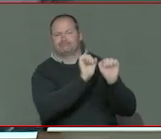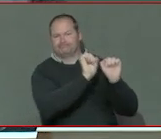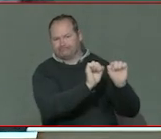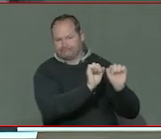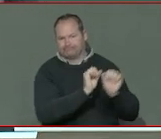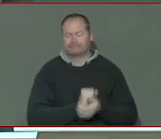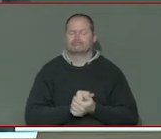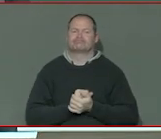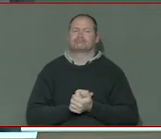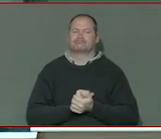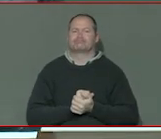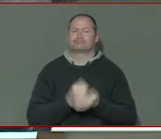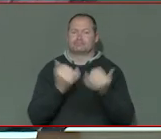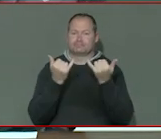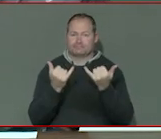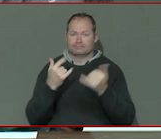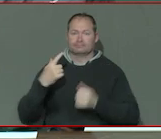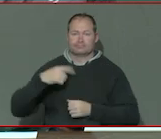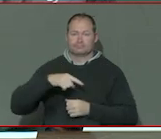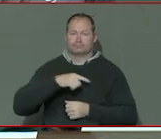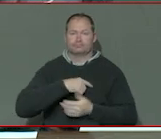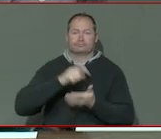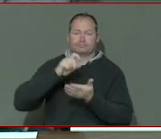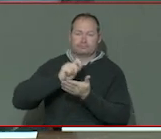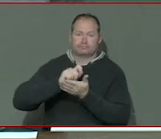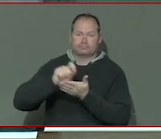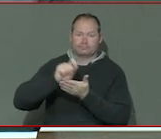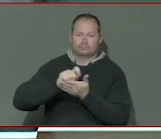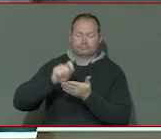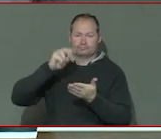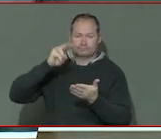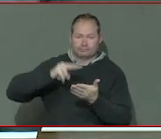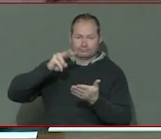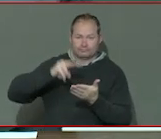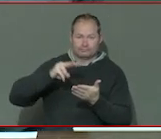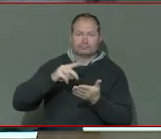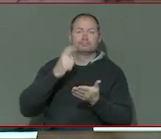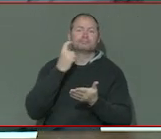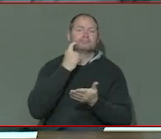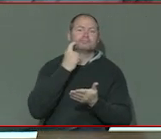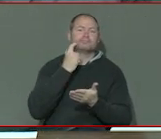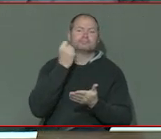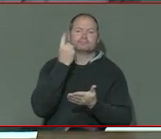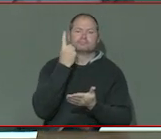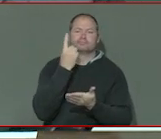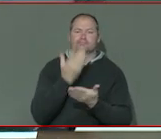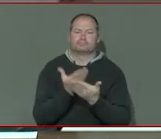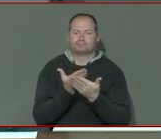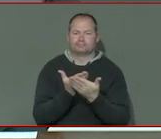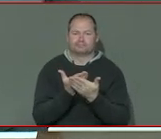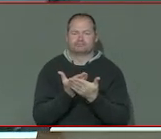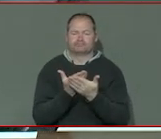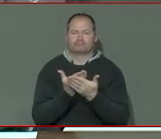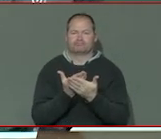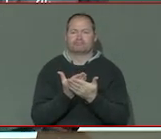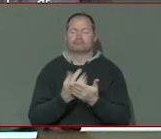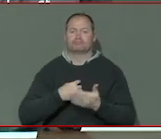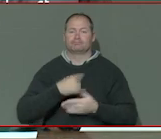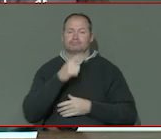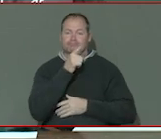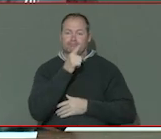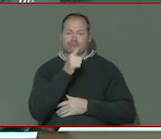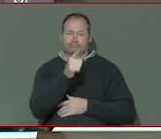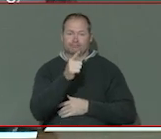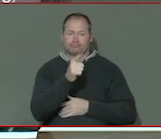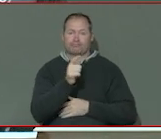much easier. So let's look at number 1. They say, and I always tell my kids, everywhere where